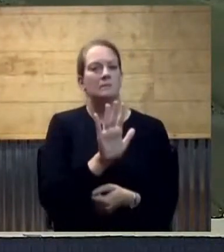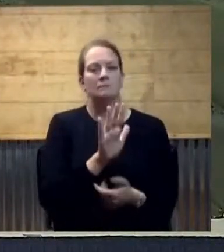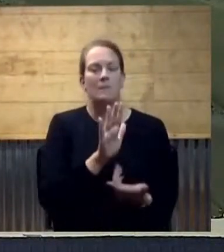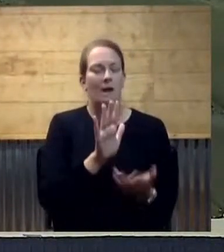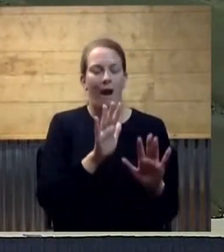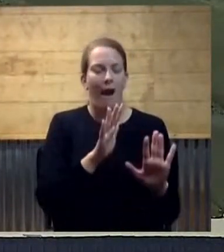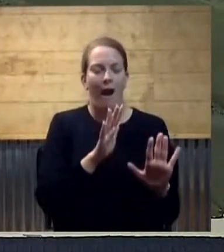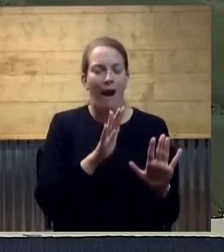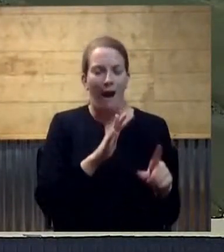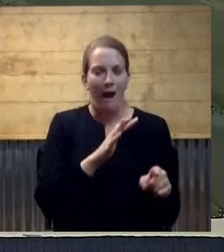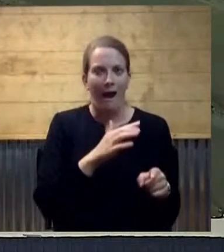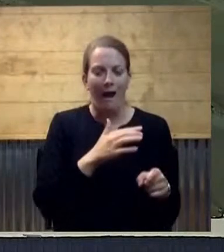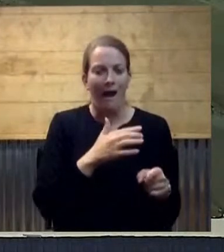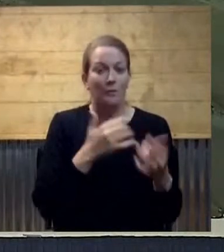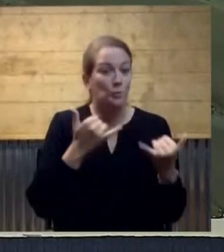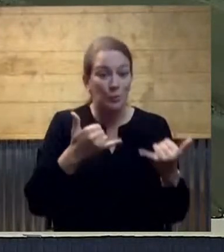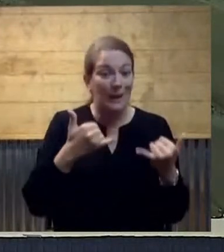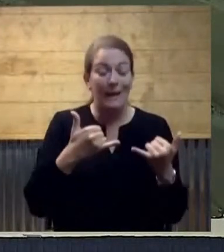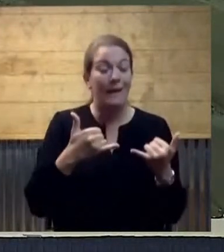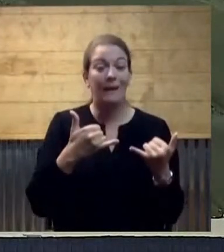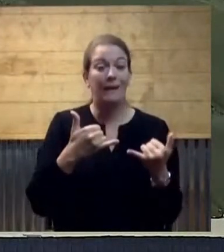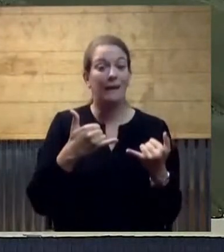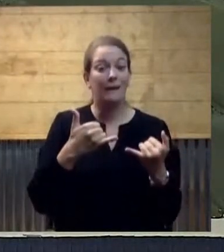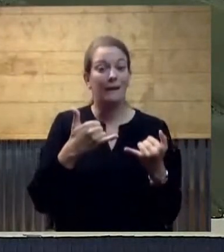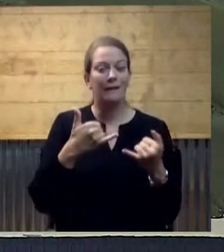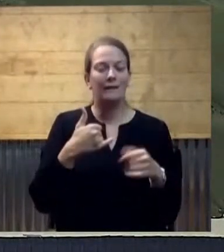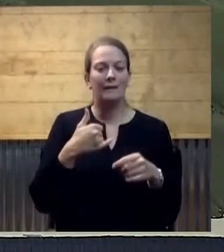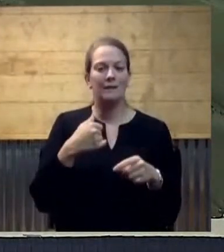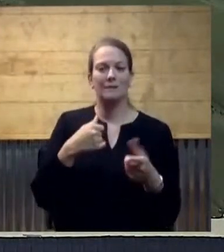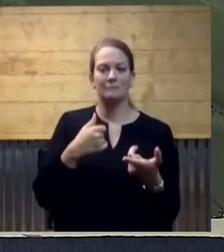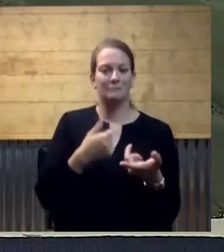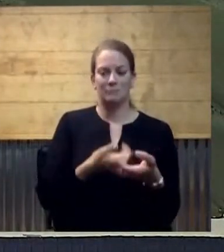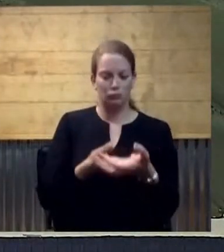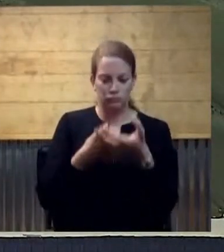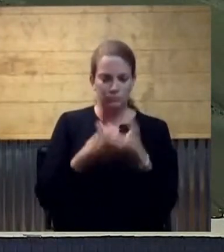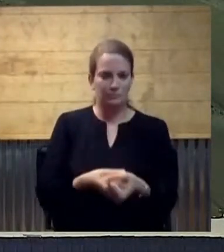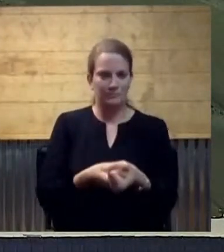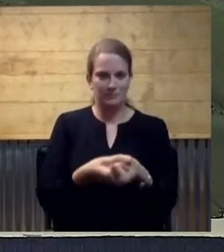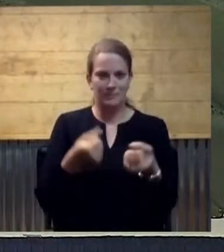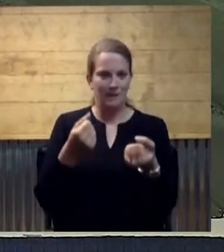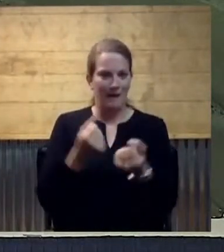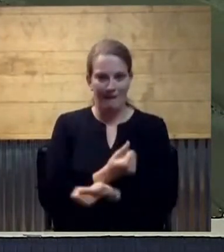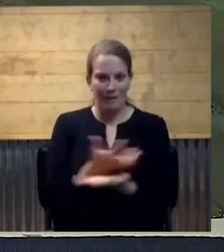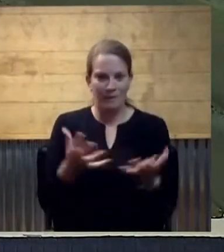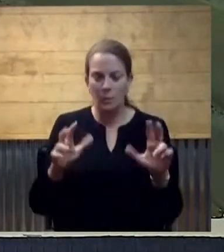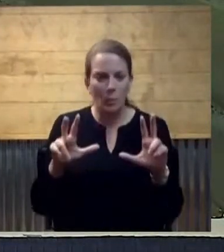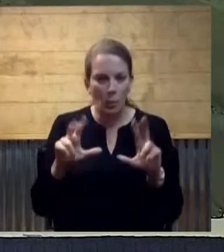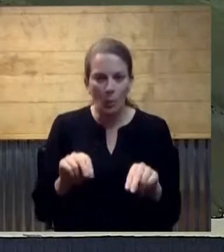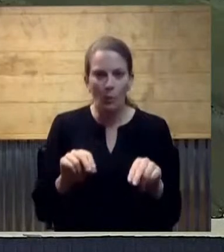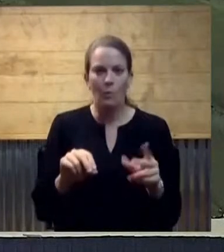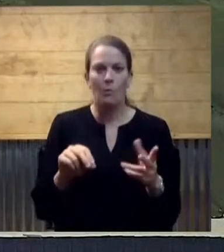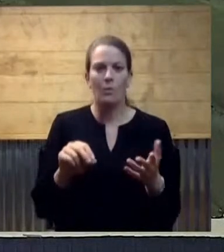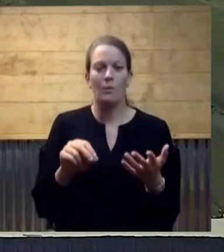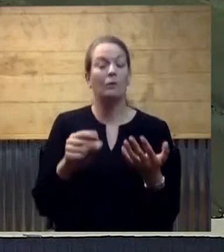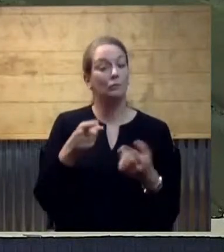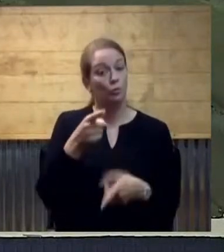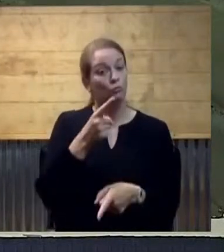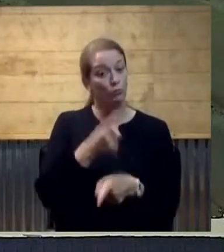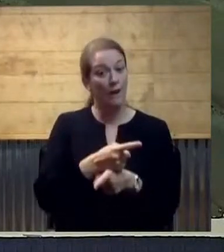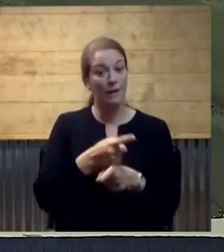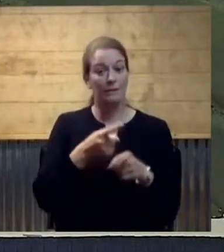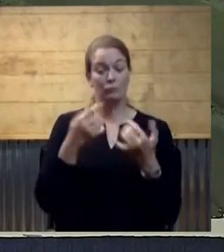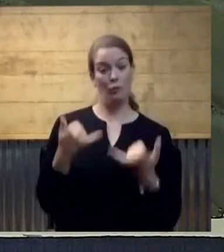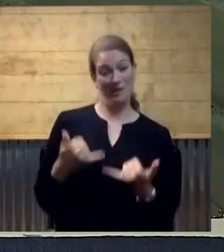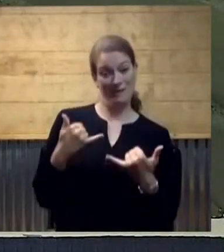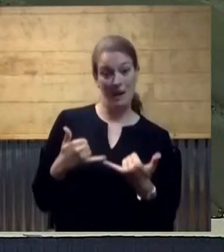say, today does not determine credibility. And you're right, our numbers now are